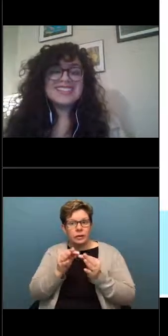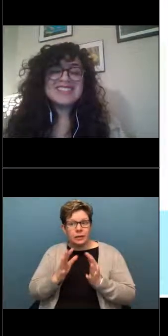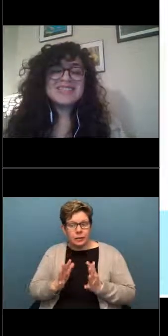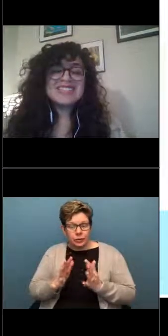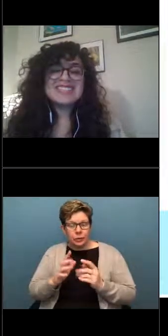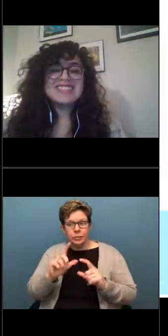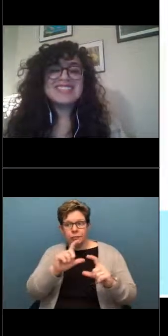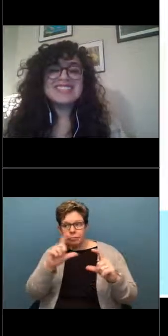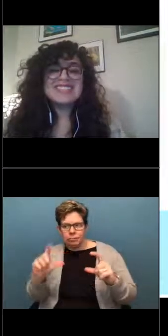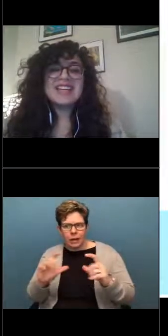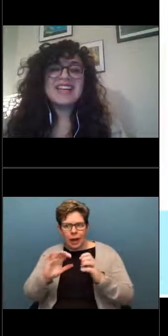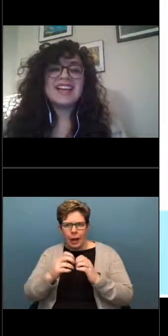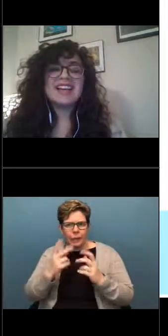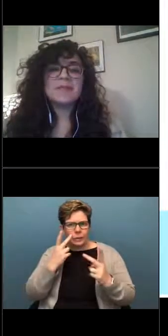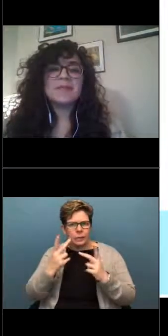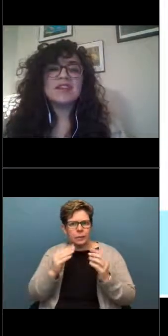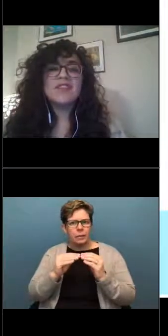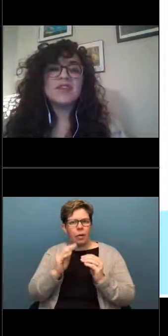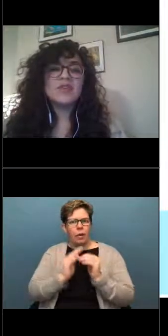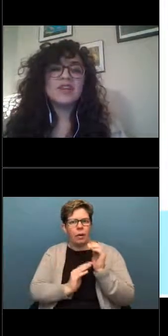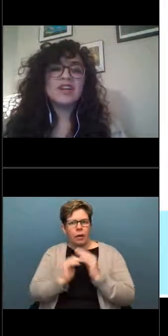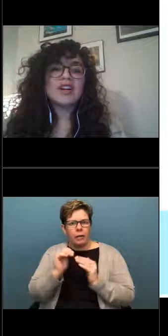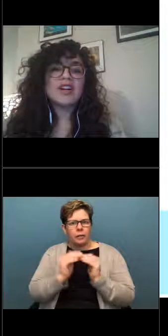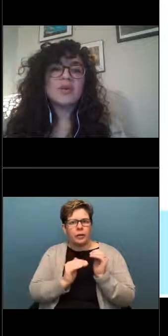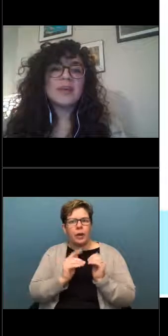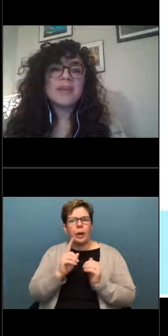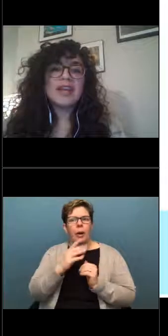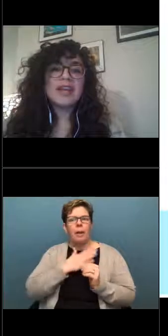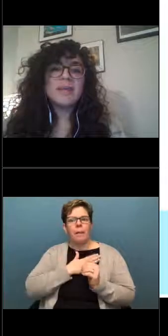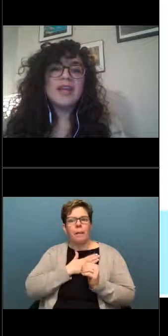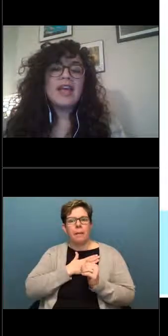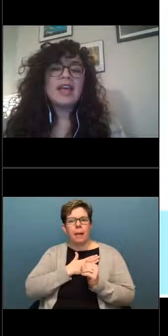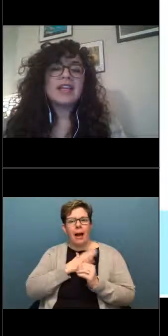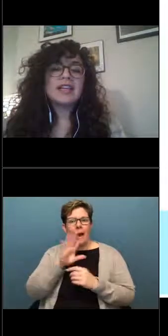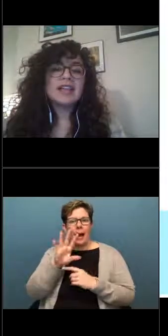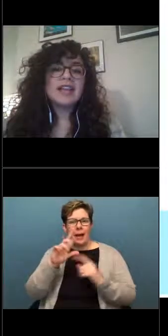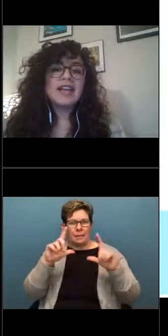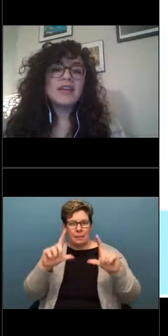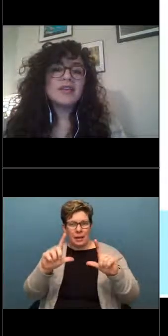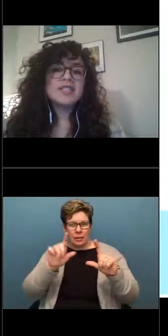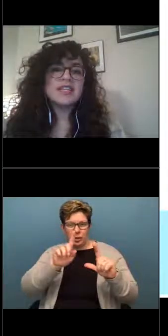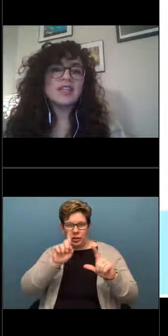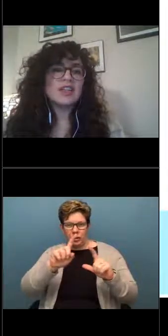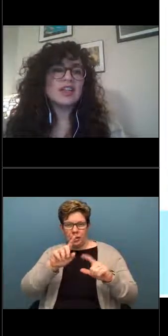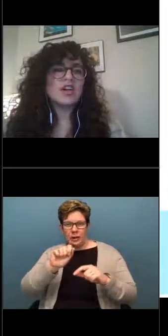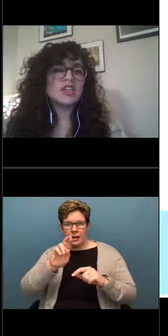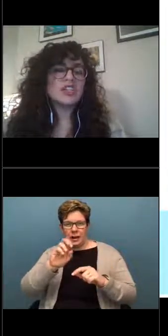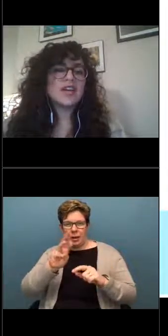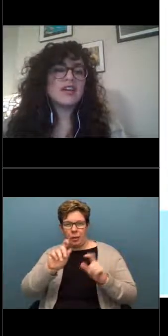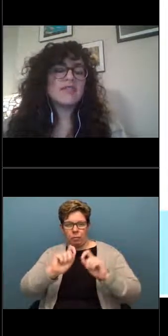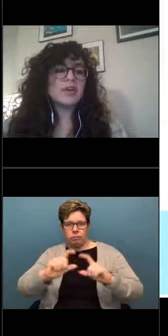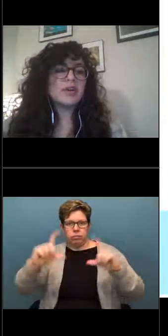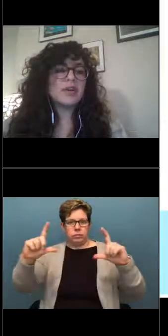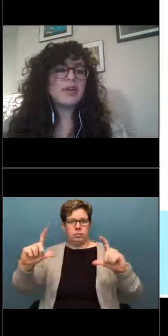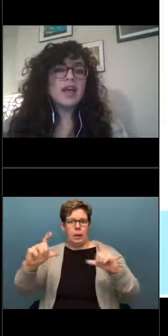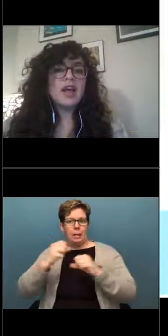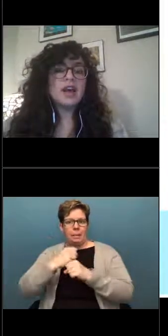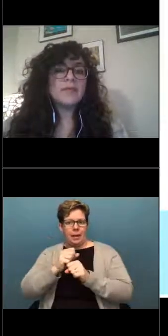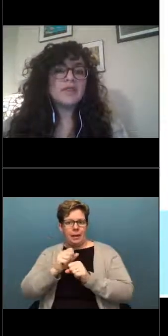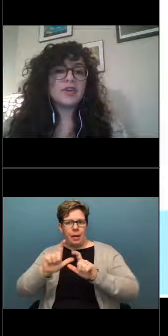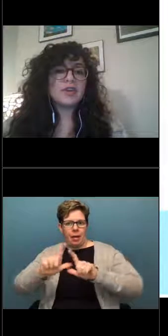viewing Fran's interpretations, you can hover over her webcam and click the arrows, and it'll enlarge that